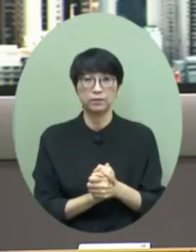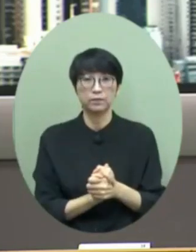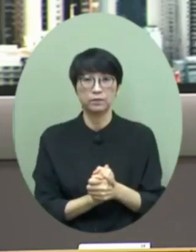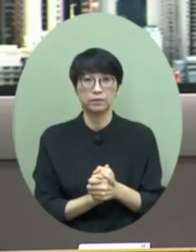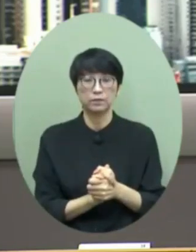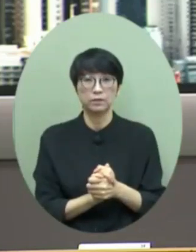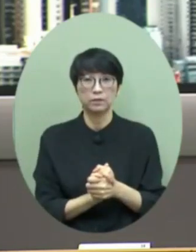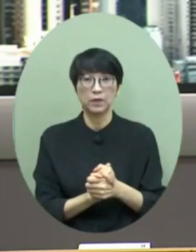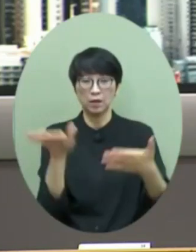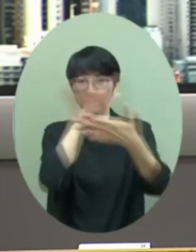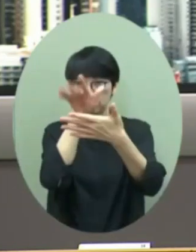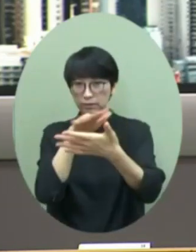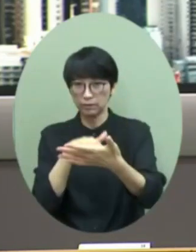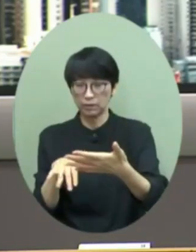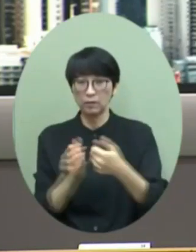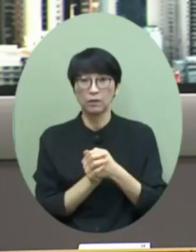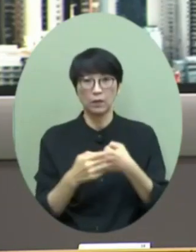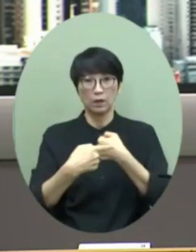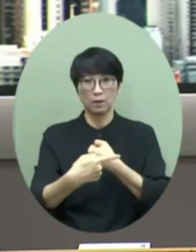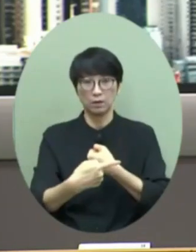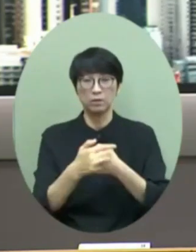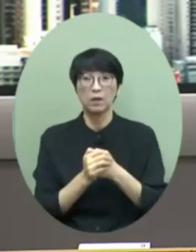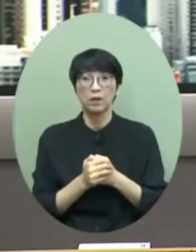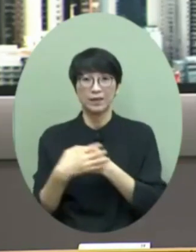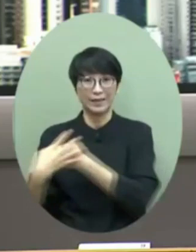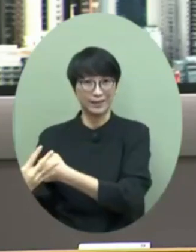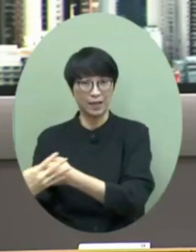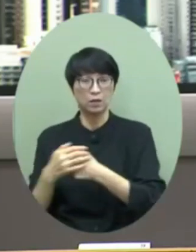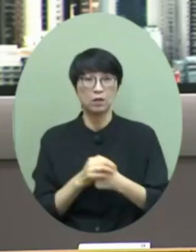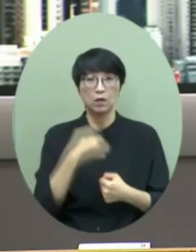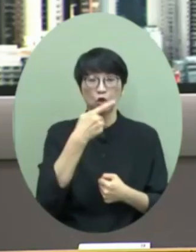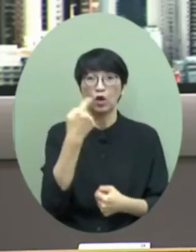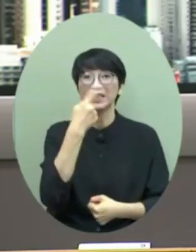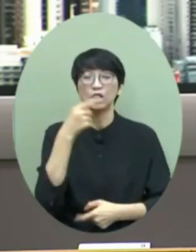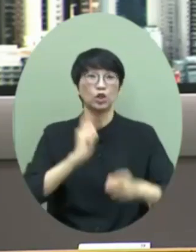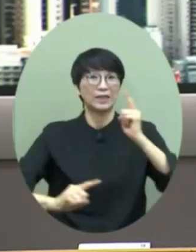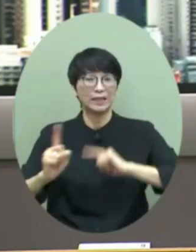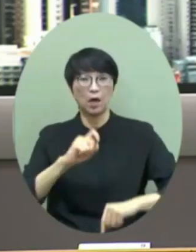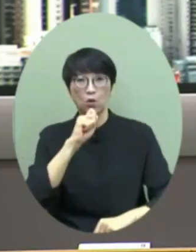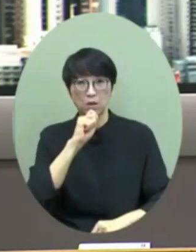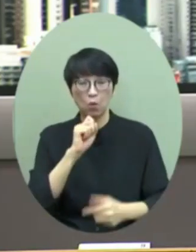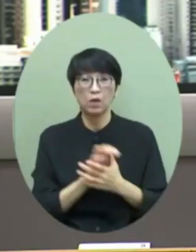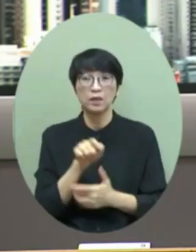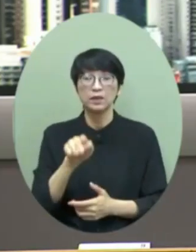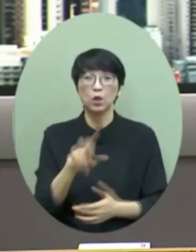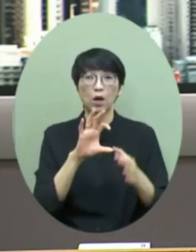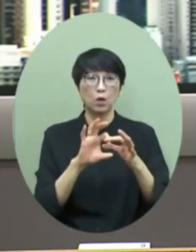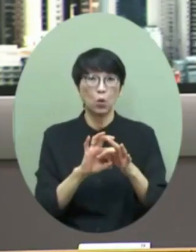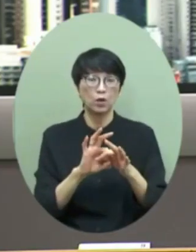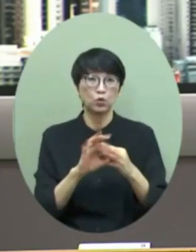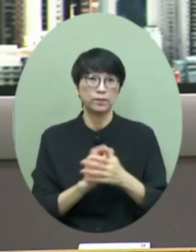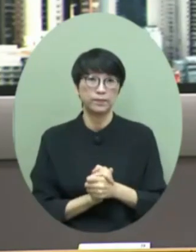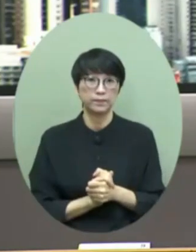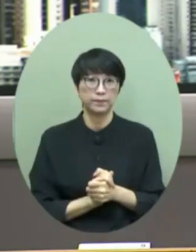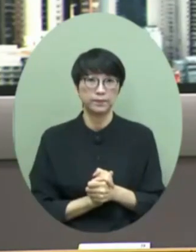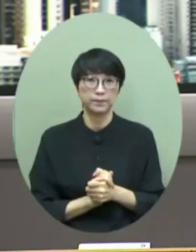1, Article 4, which provides for the Hong Kong SAR to safeguard national security,